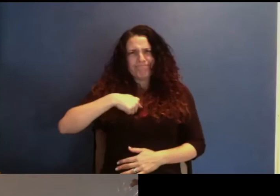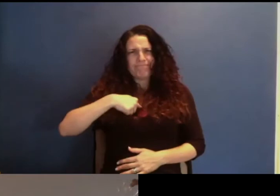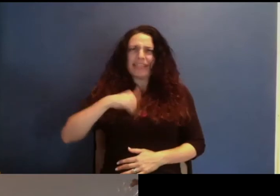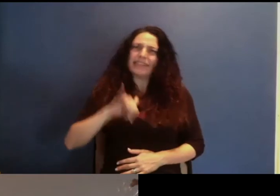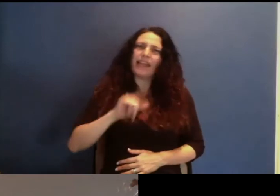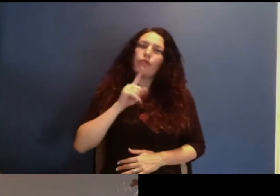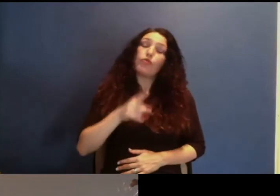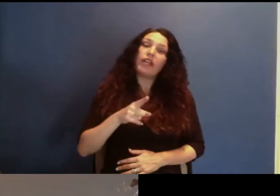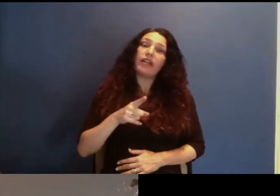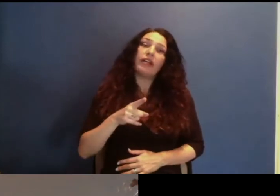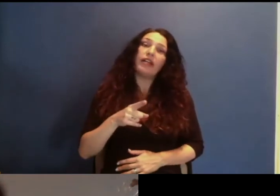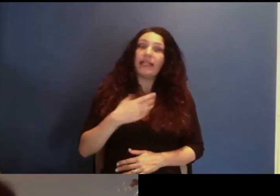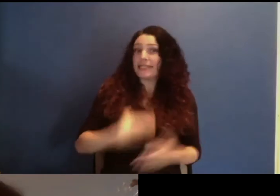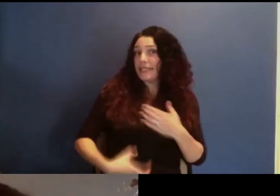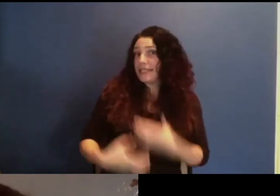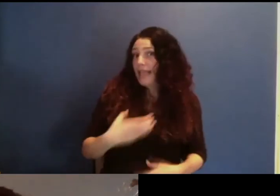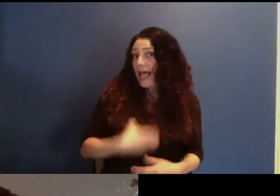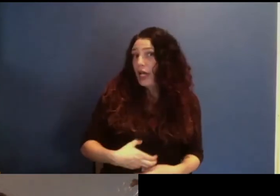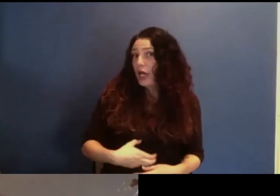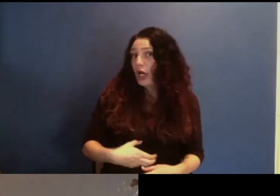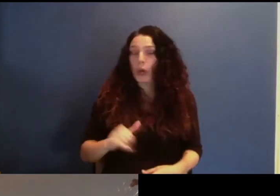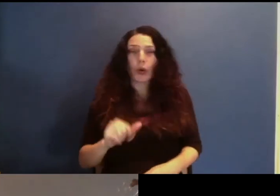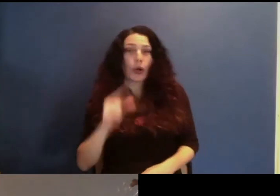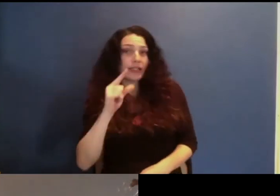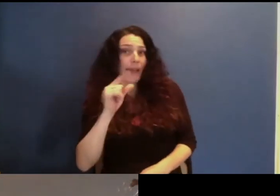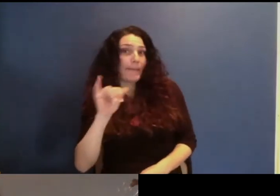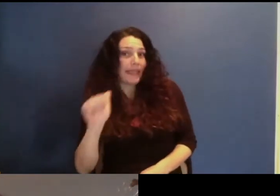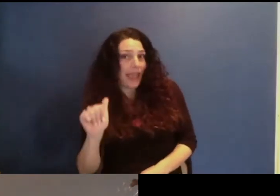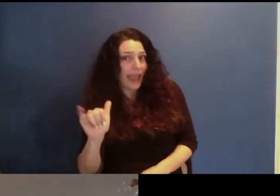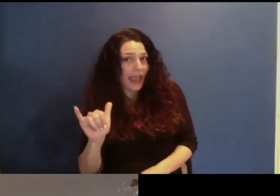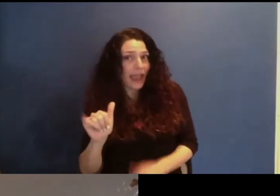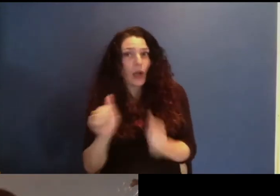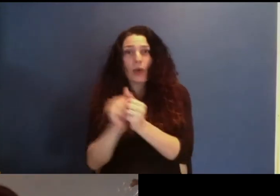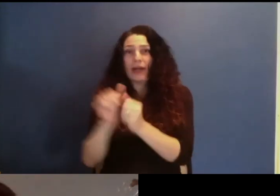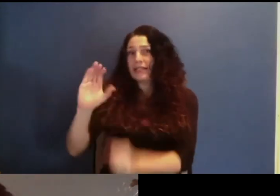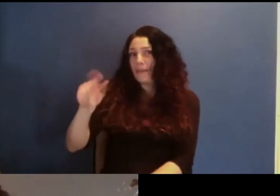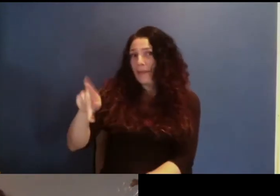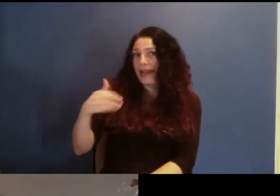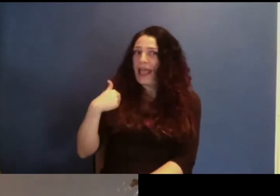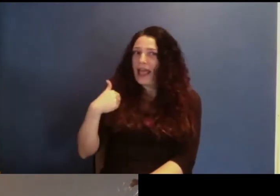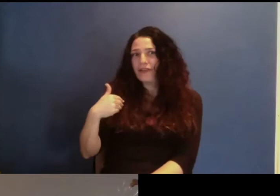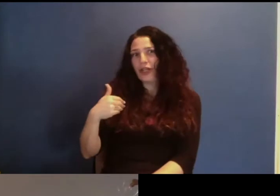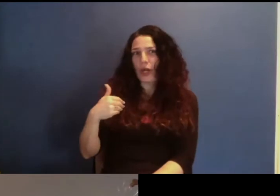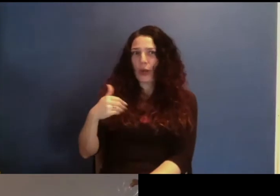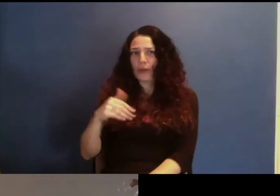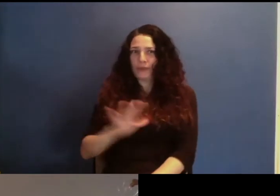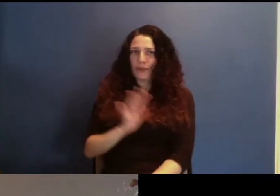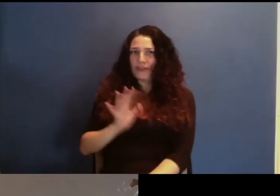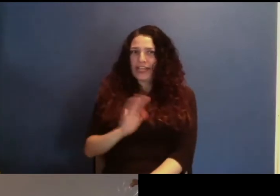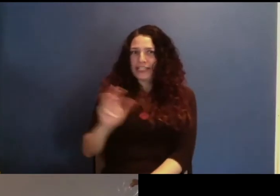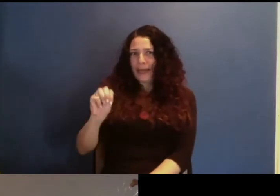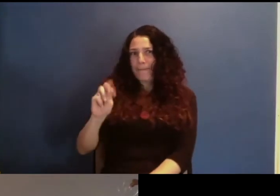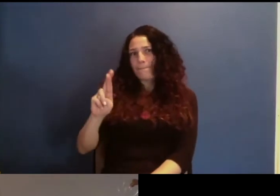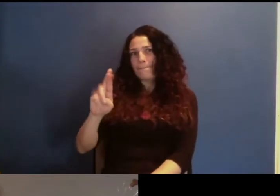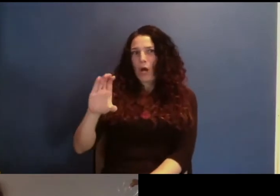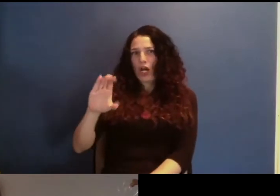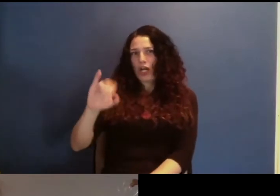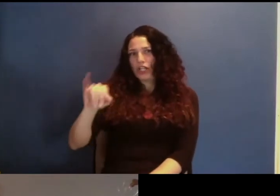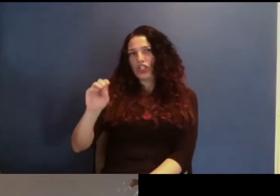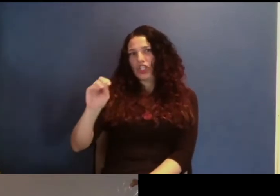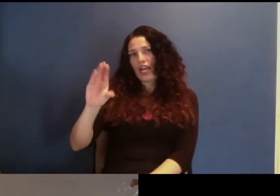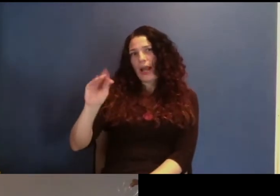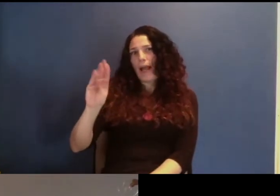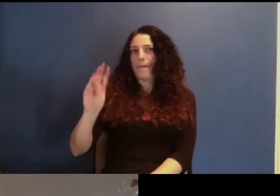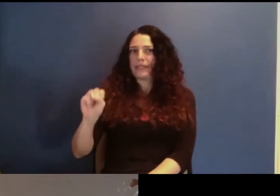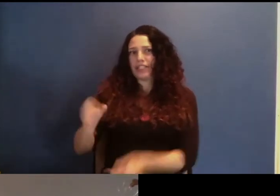cerebral palsy, but I'm wearing like APC jeans and like Marc Jacobs and like, don't worry about it. Like, it's just fitting into society. And